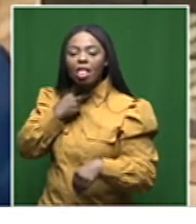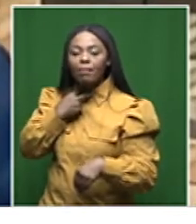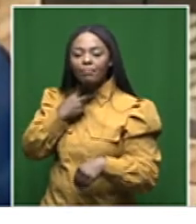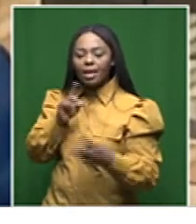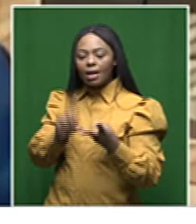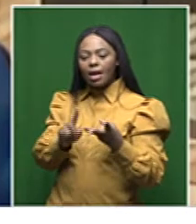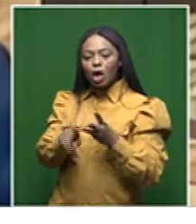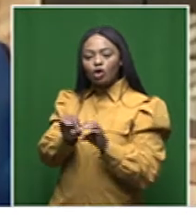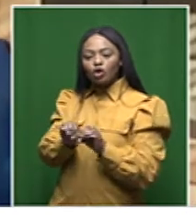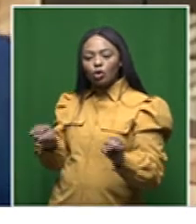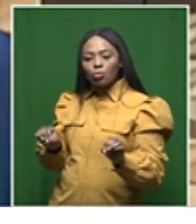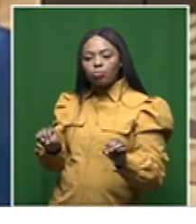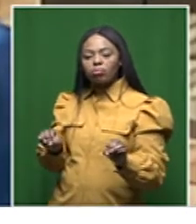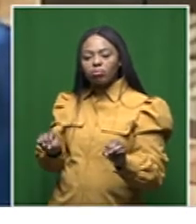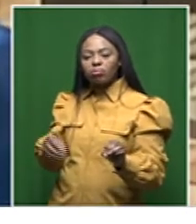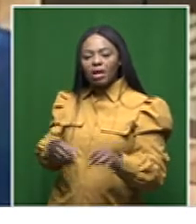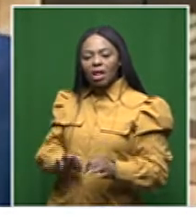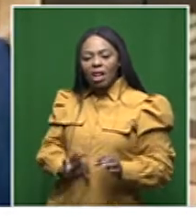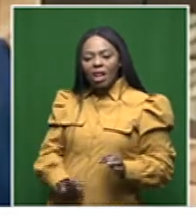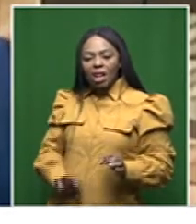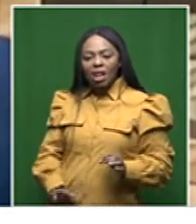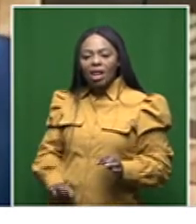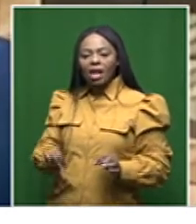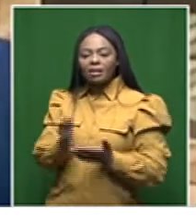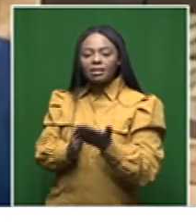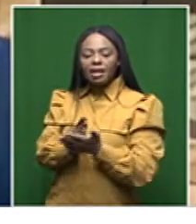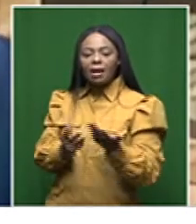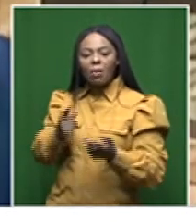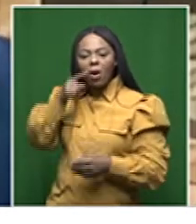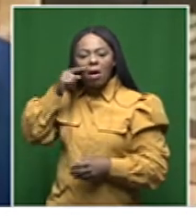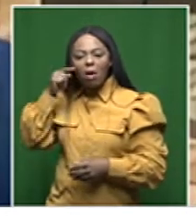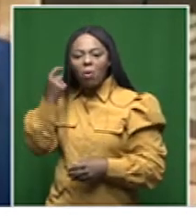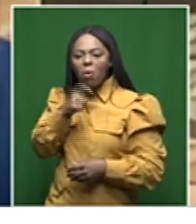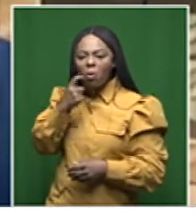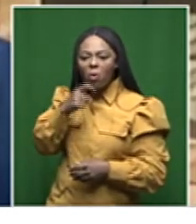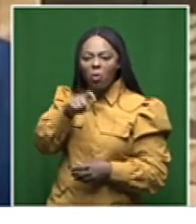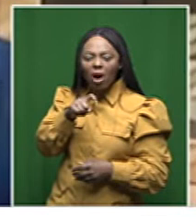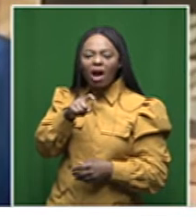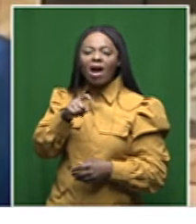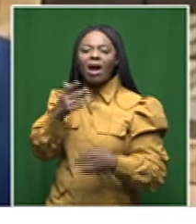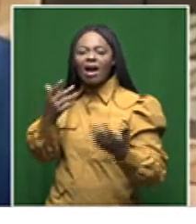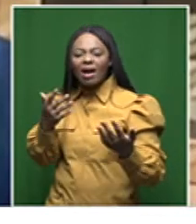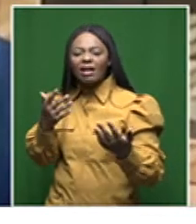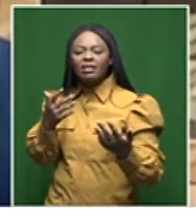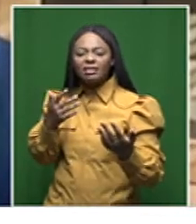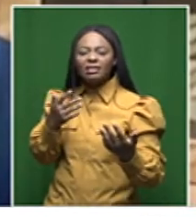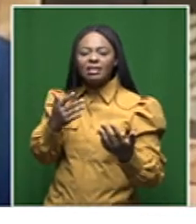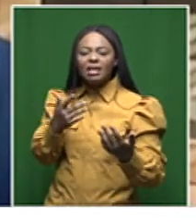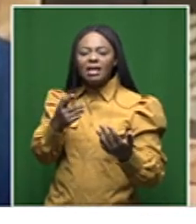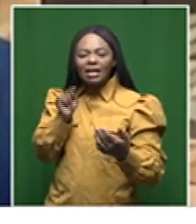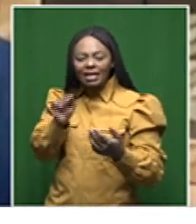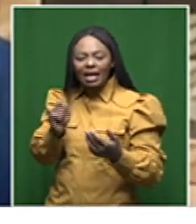might be difficult because everyone has some degree of discharge, some degree of low abdominal pains there and there. But if you have